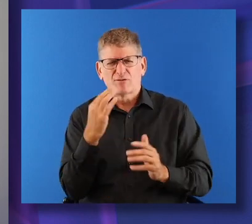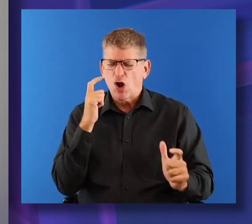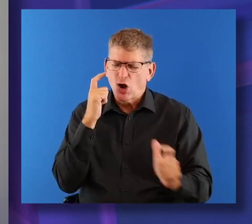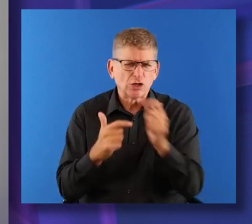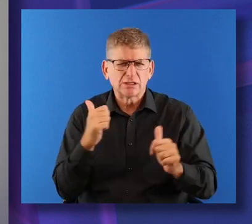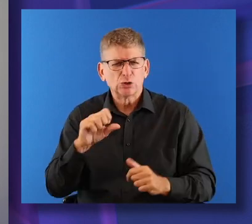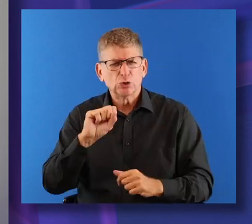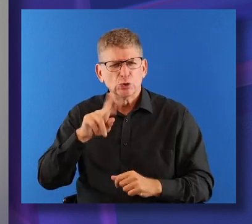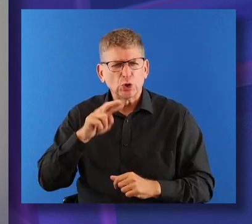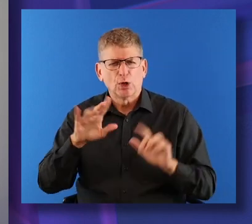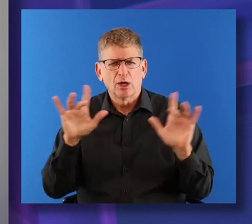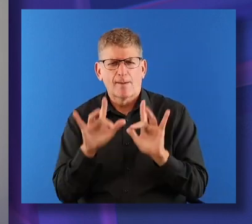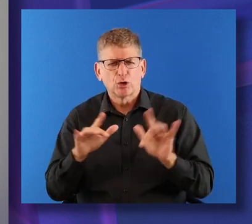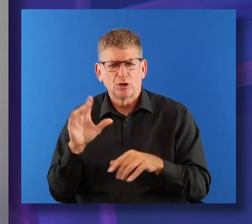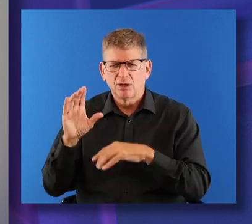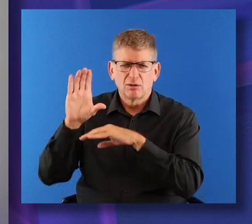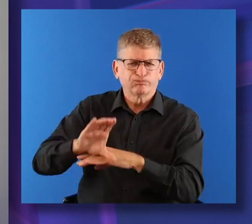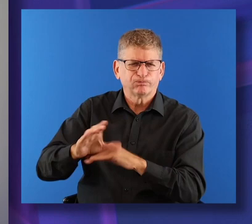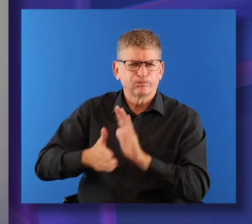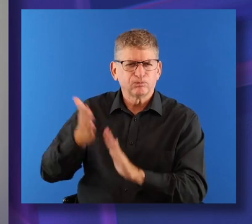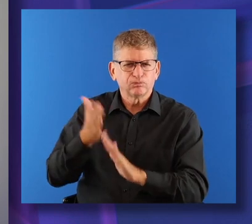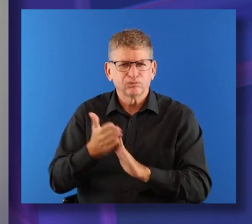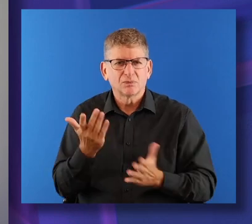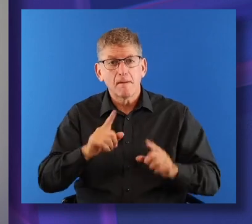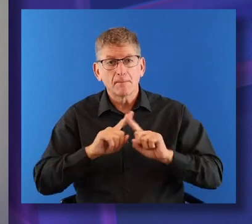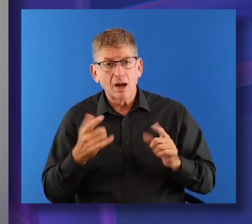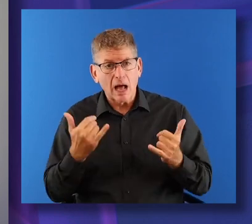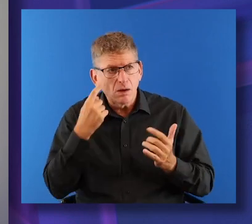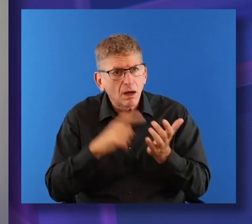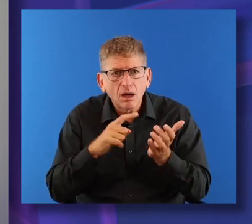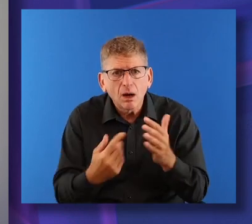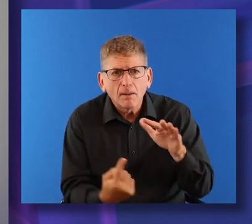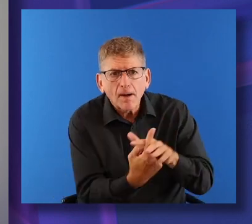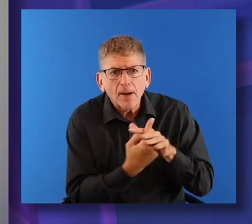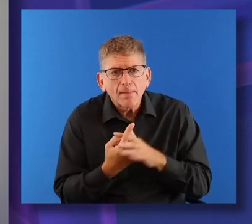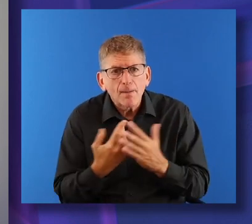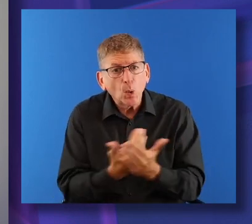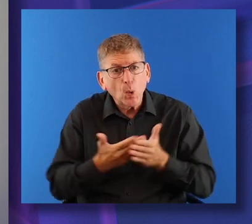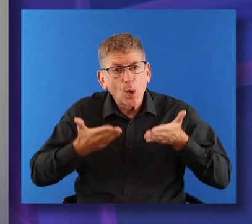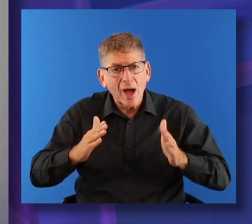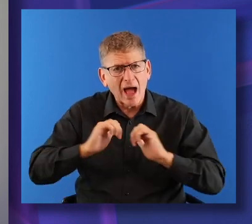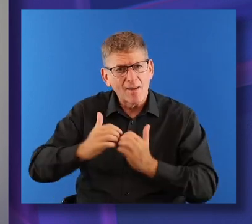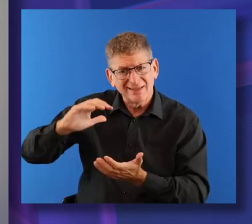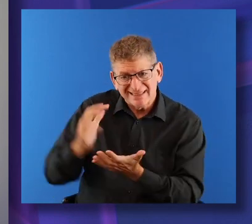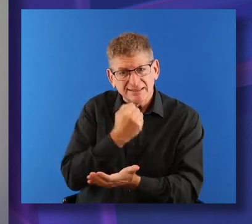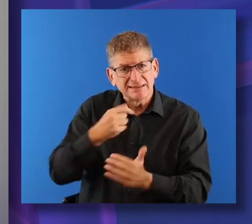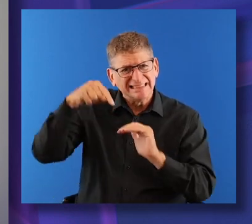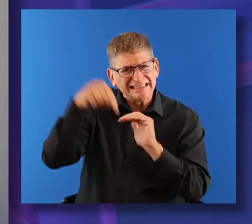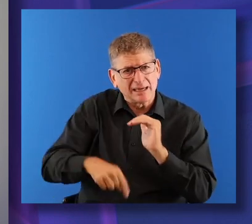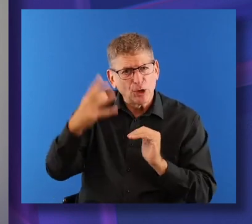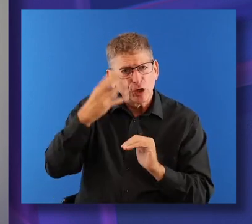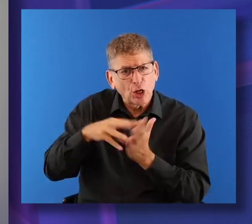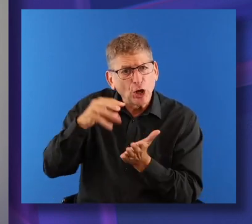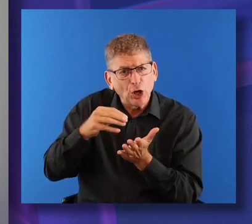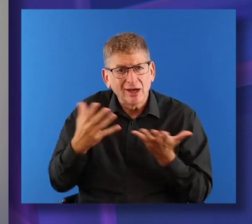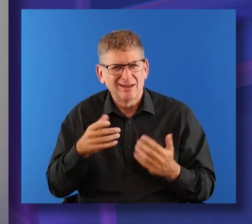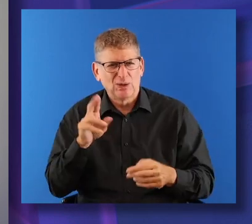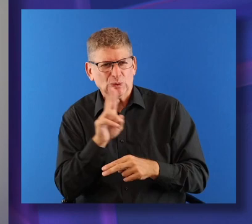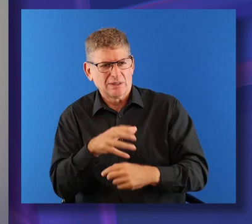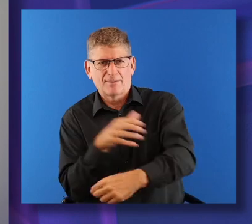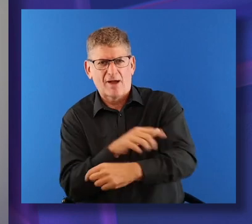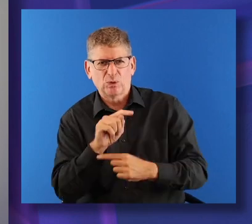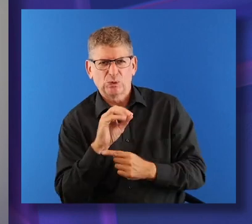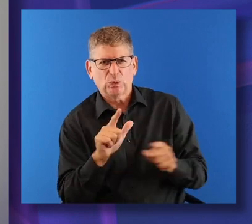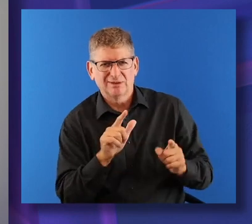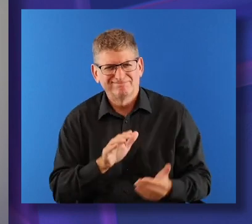this trade-off between accuracy and speed for computational scientific discovery. This is a very different use of machine